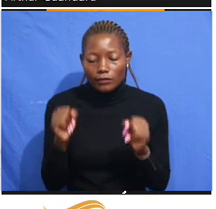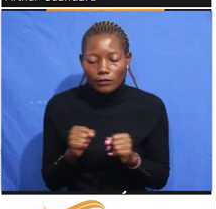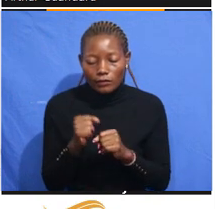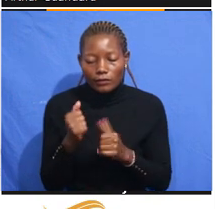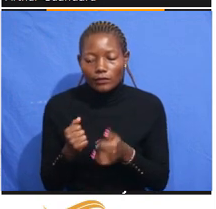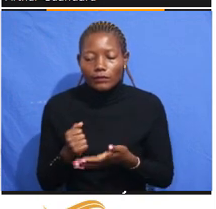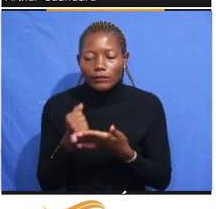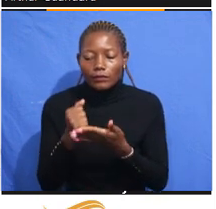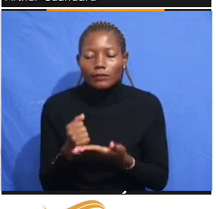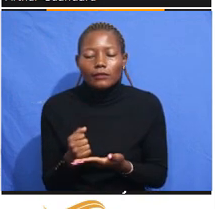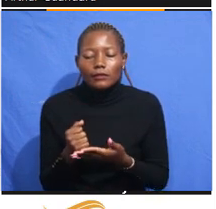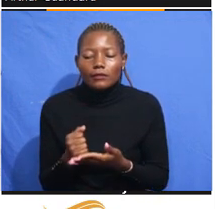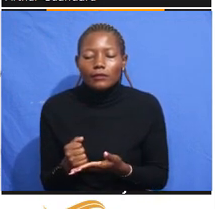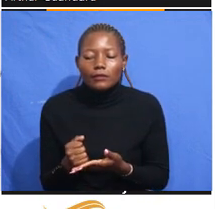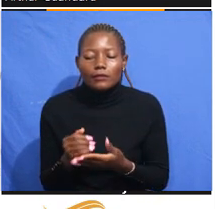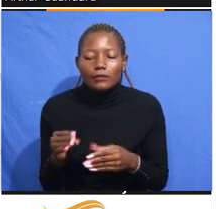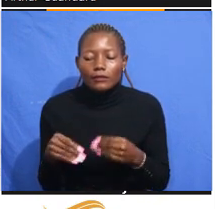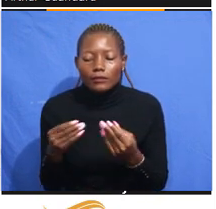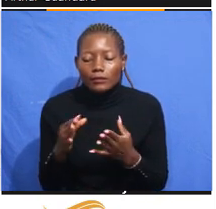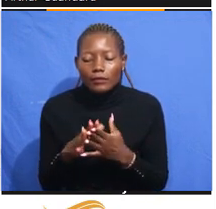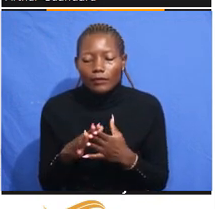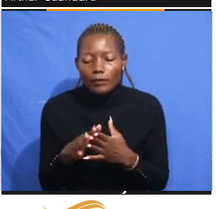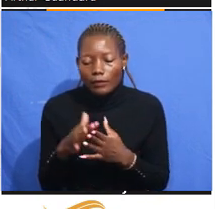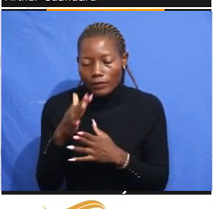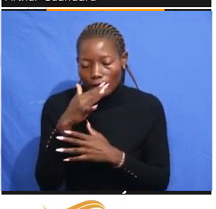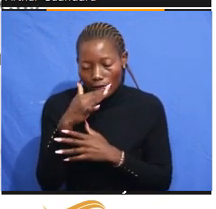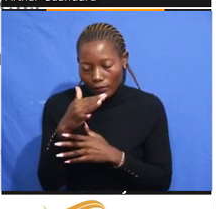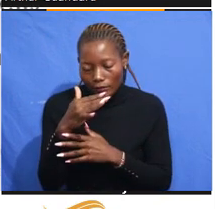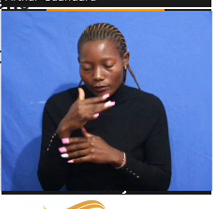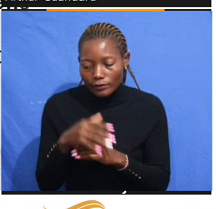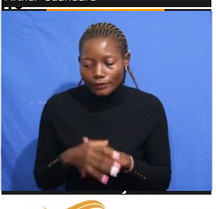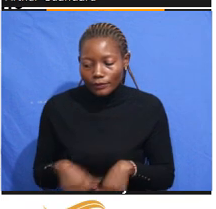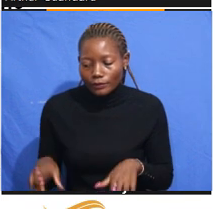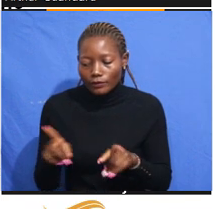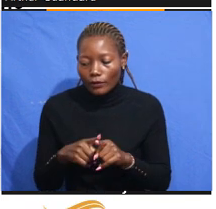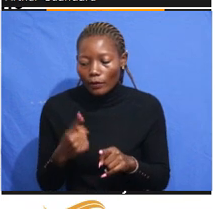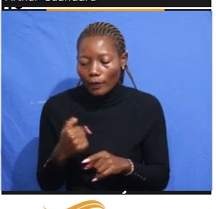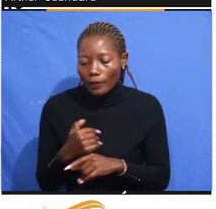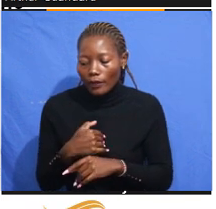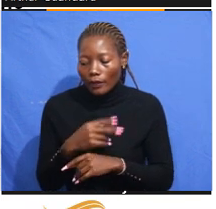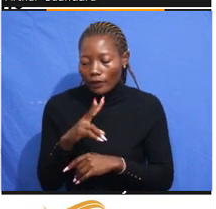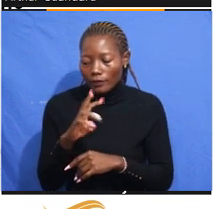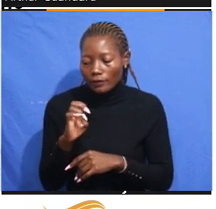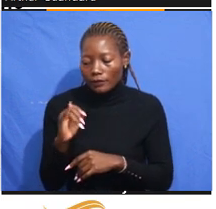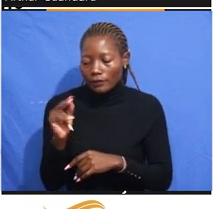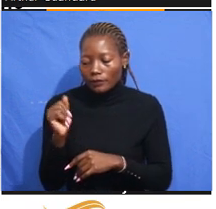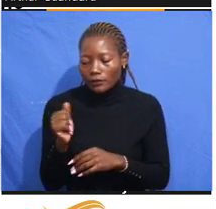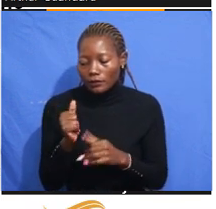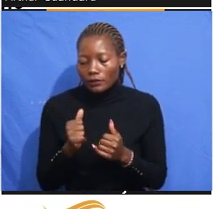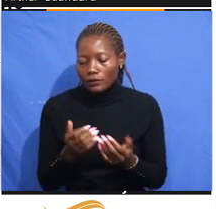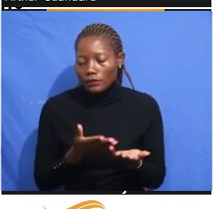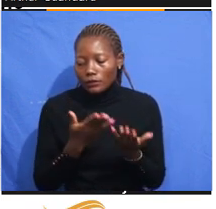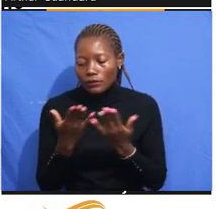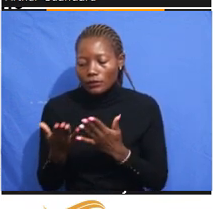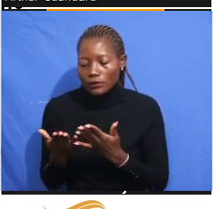oxygen through the arteries. And of course, you have the veins that carry the blood now from the